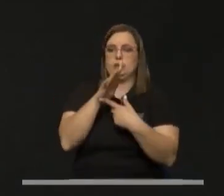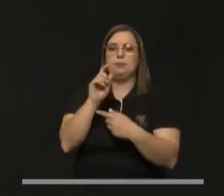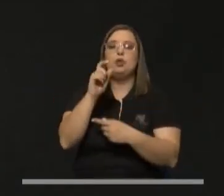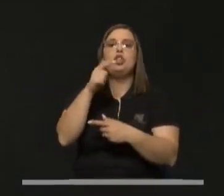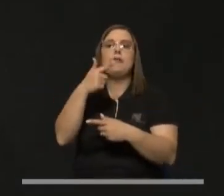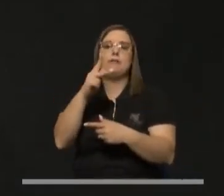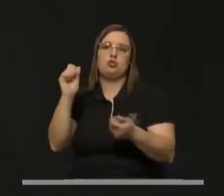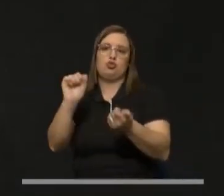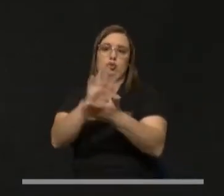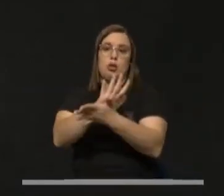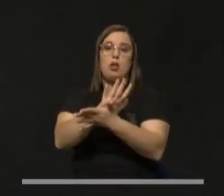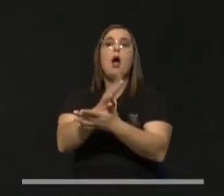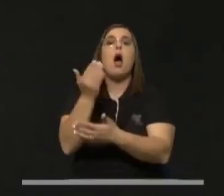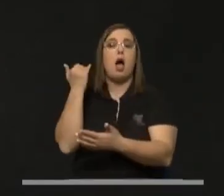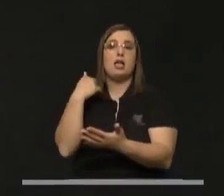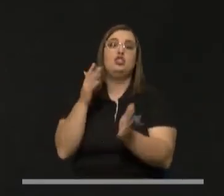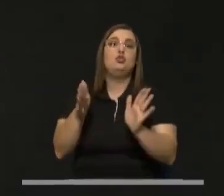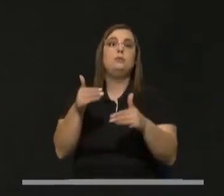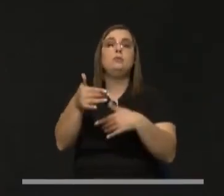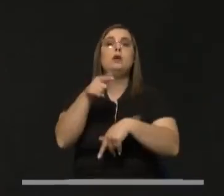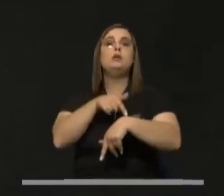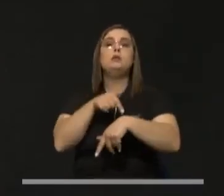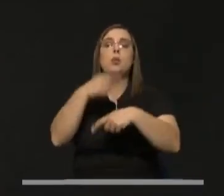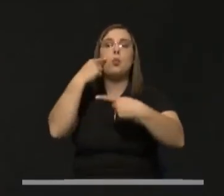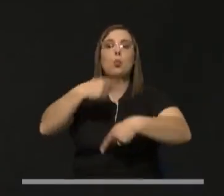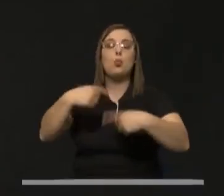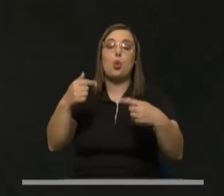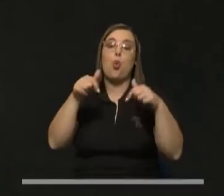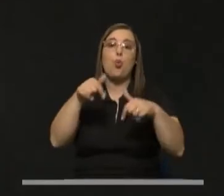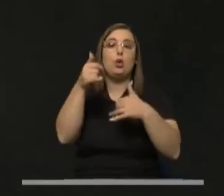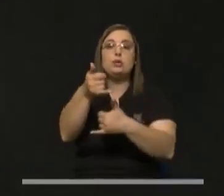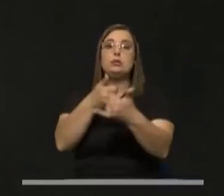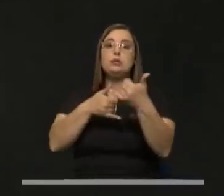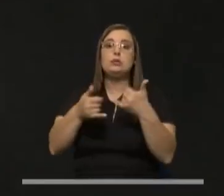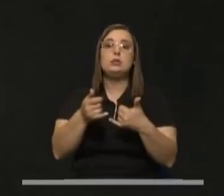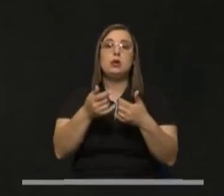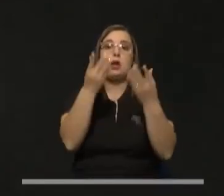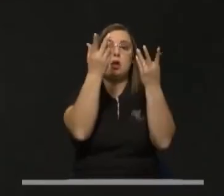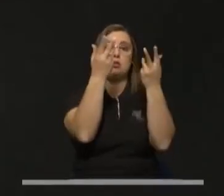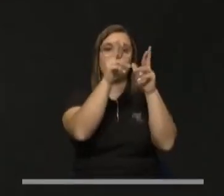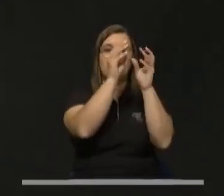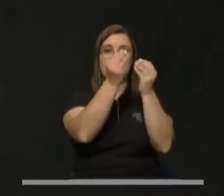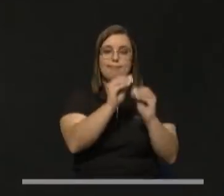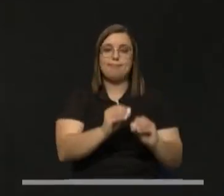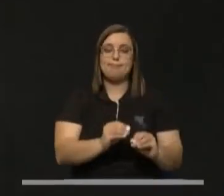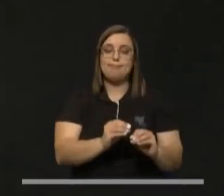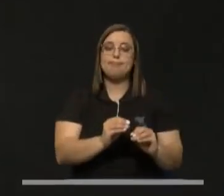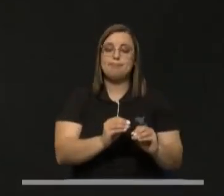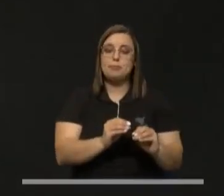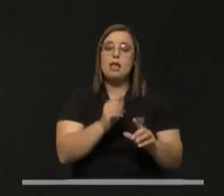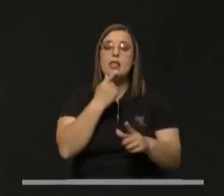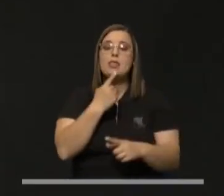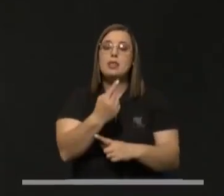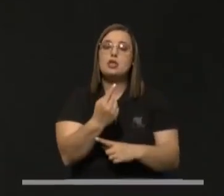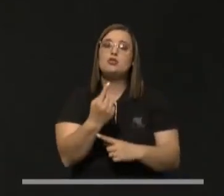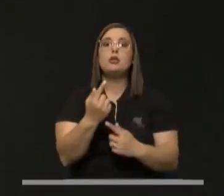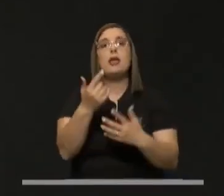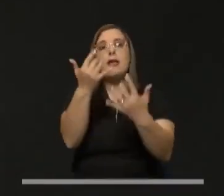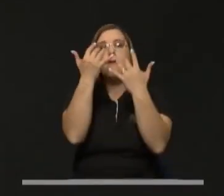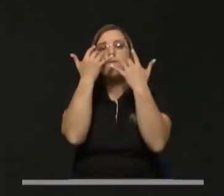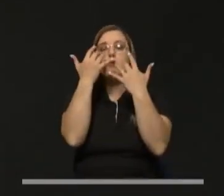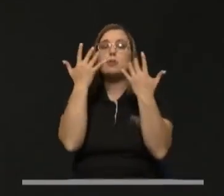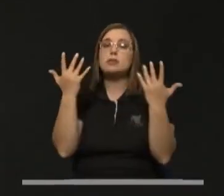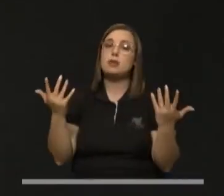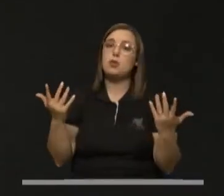It's, for example, journalists were the publishers of our public space. Now they're being replaced by